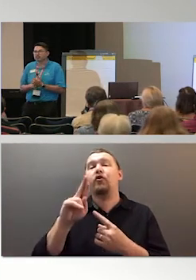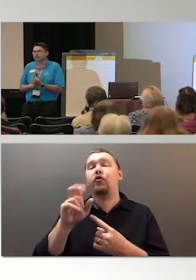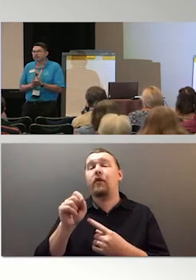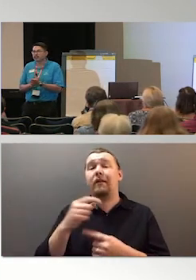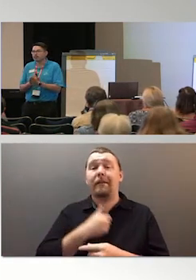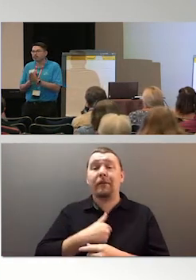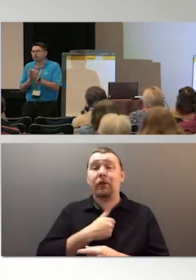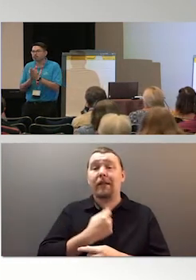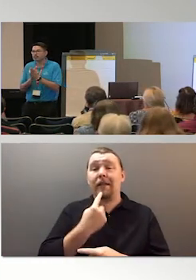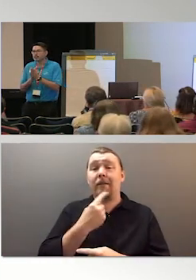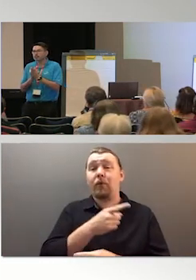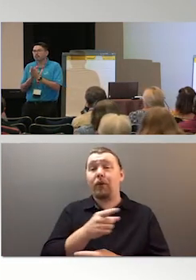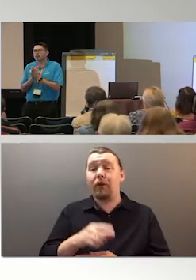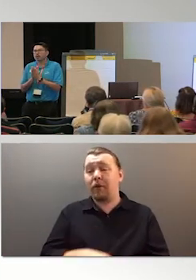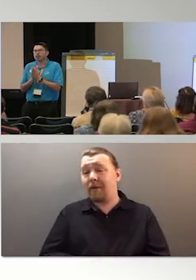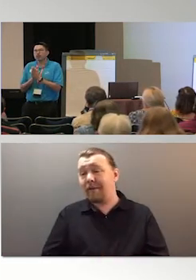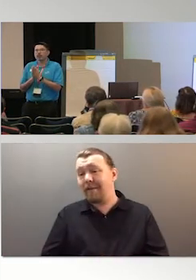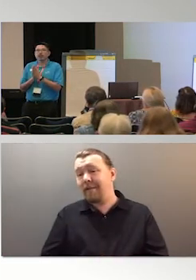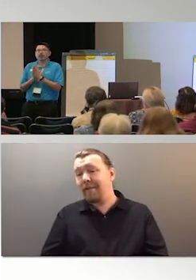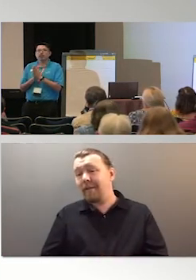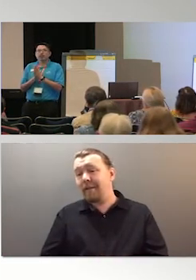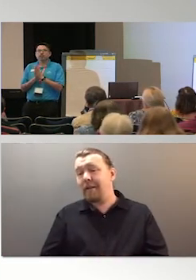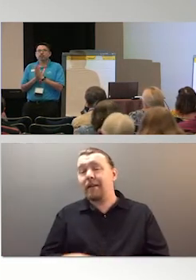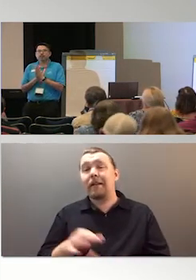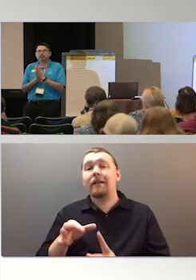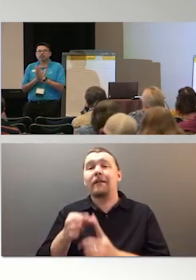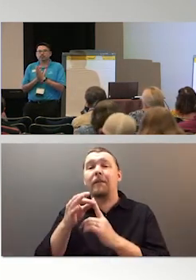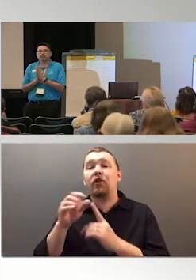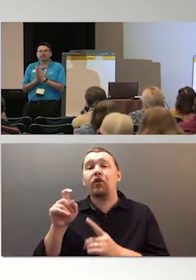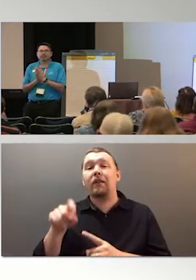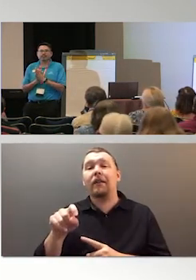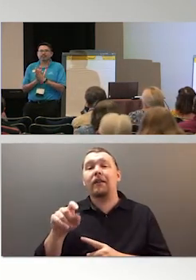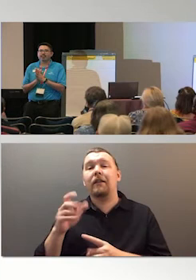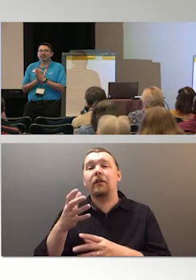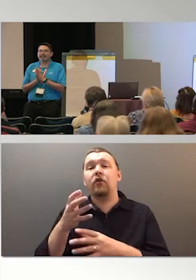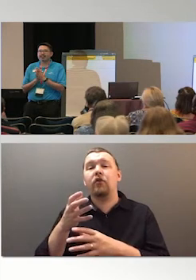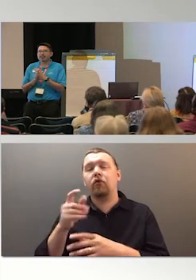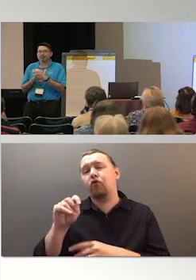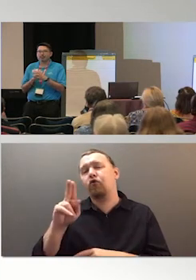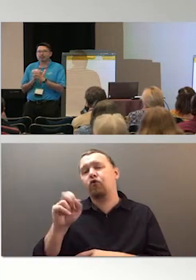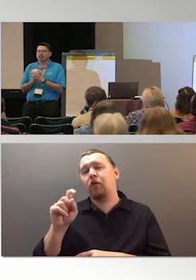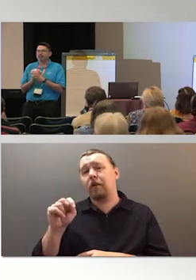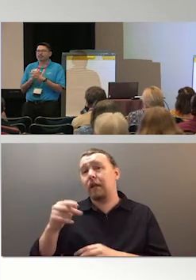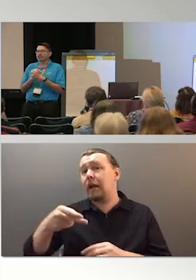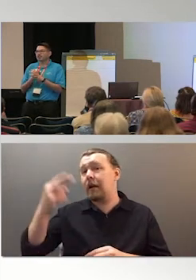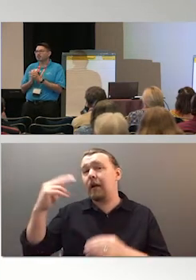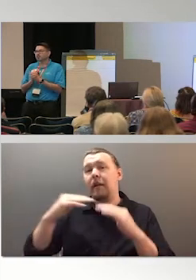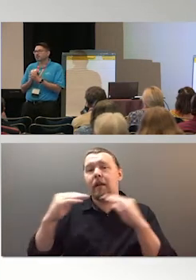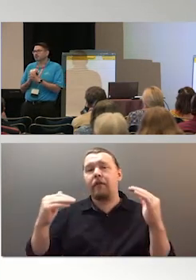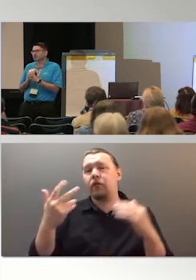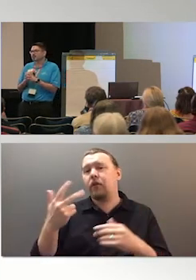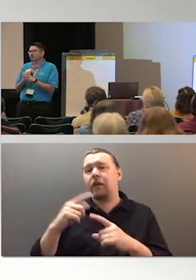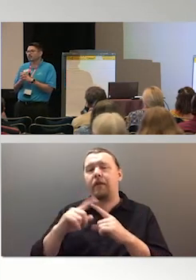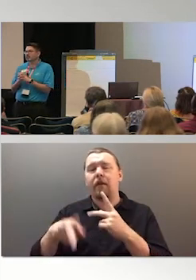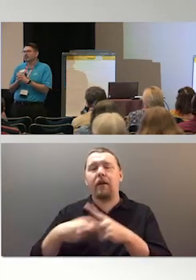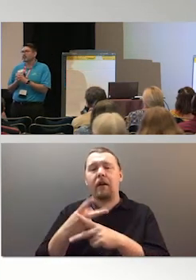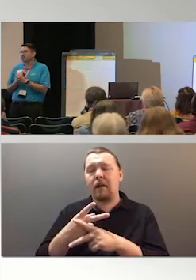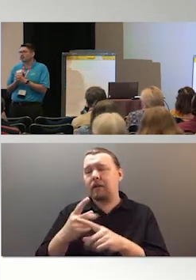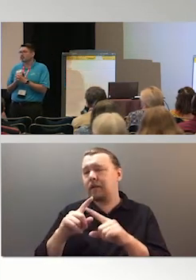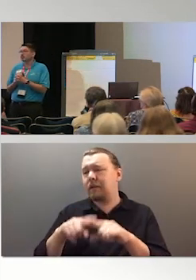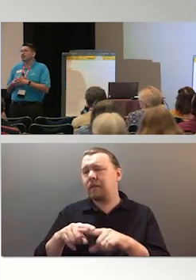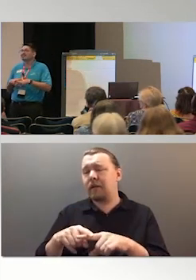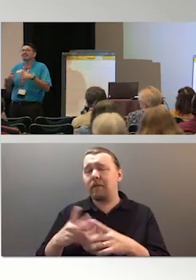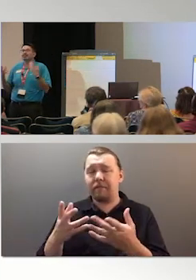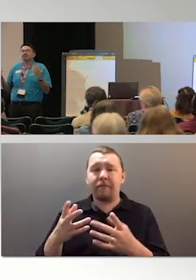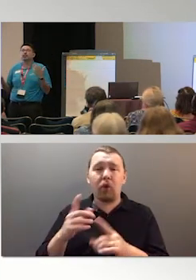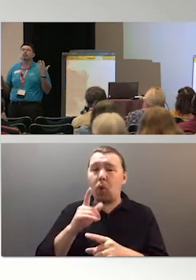disappoint you. So special needs trust, basically very high level. There's 3 different kinds of special needs trust. Depends